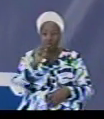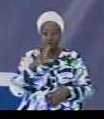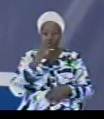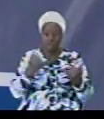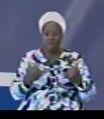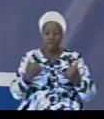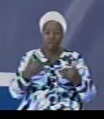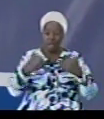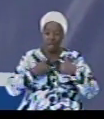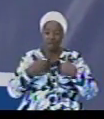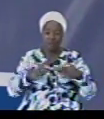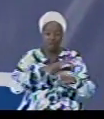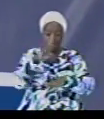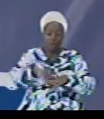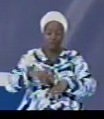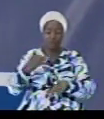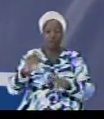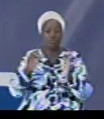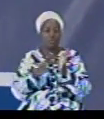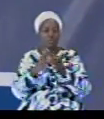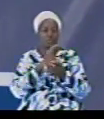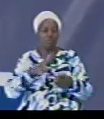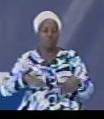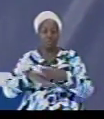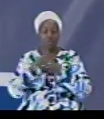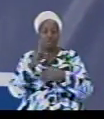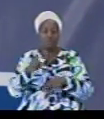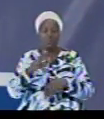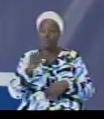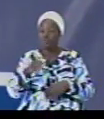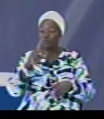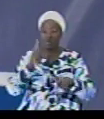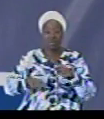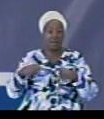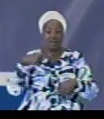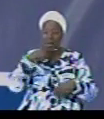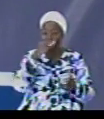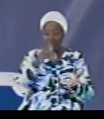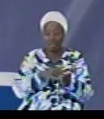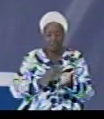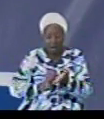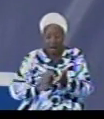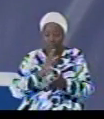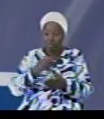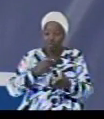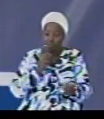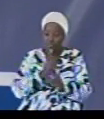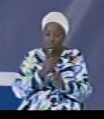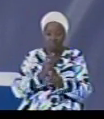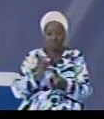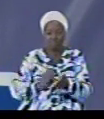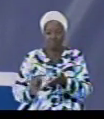And by the grace of God, that power of that salvation is right there with you.